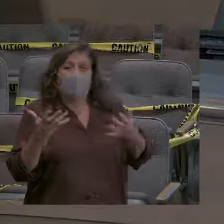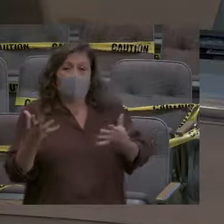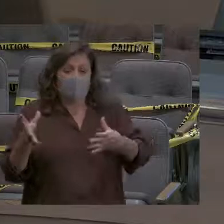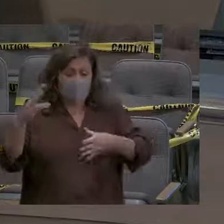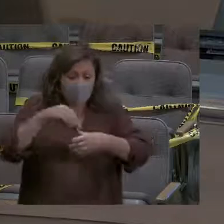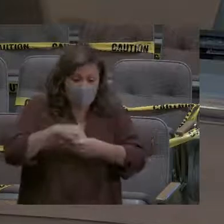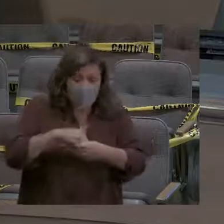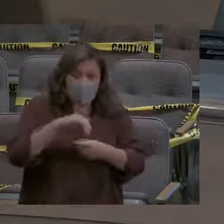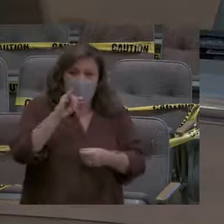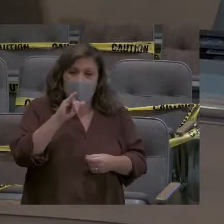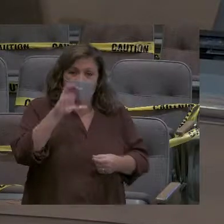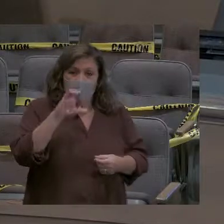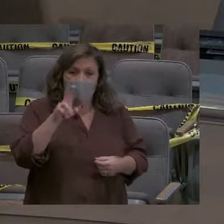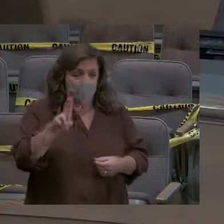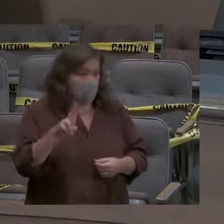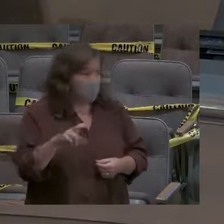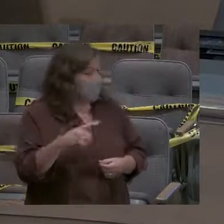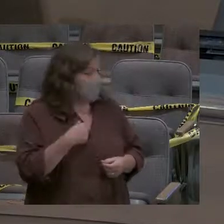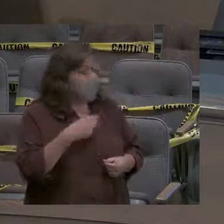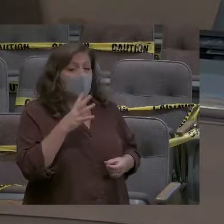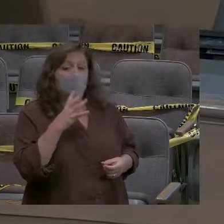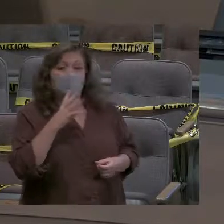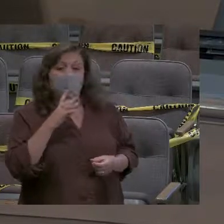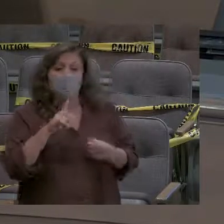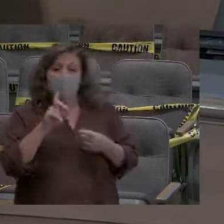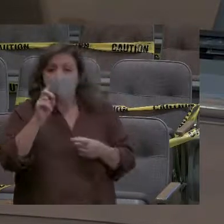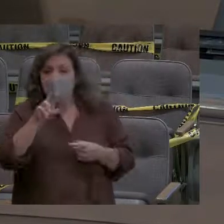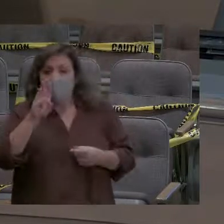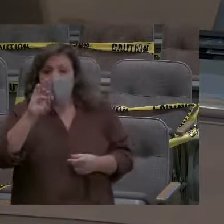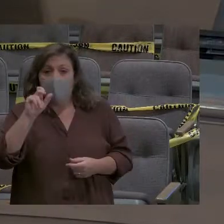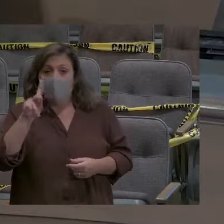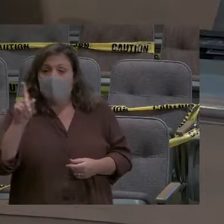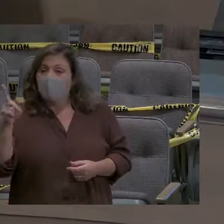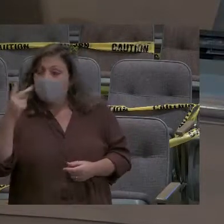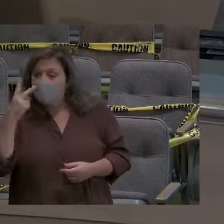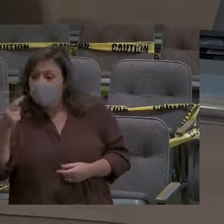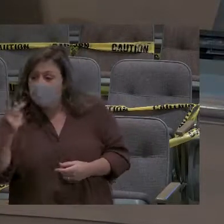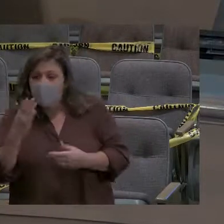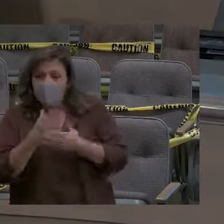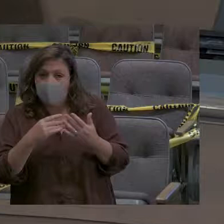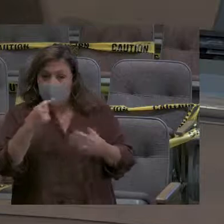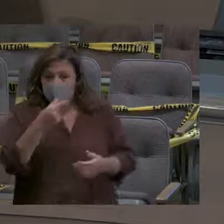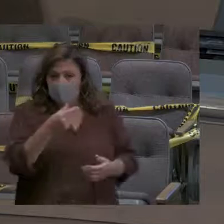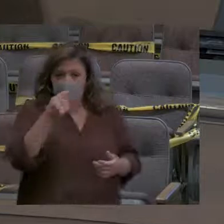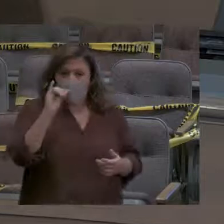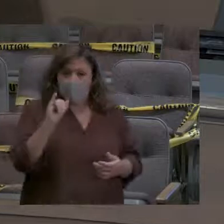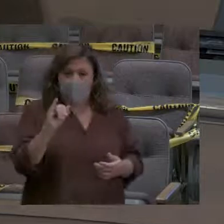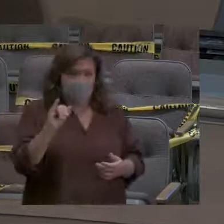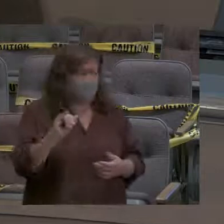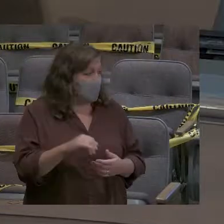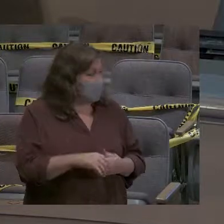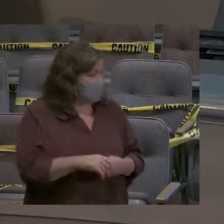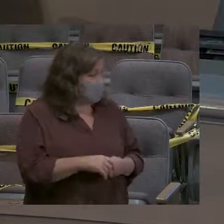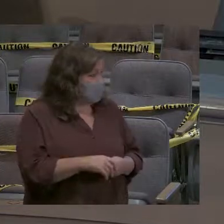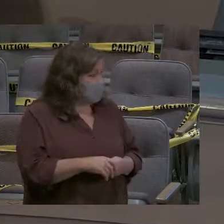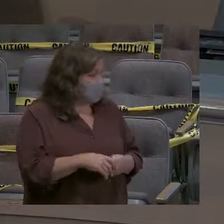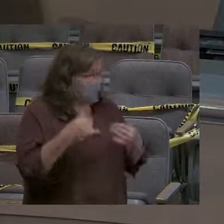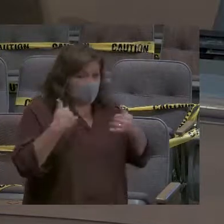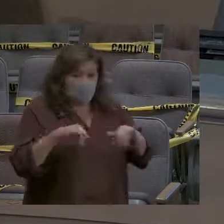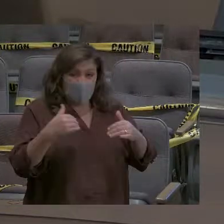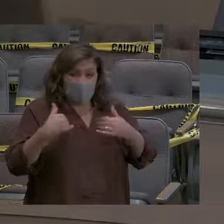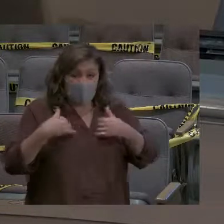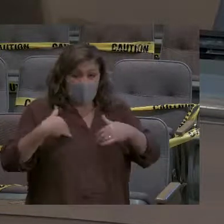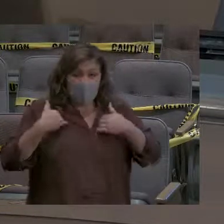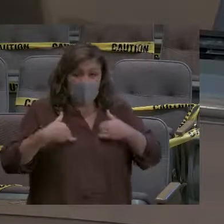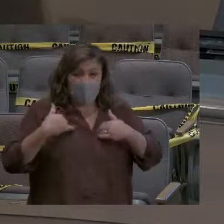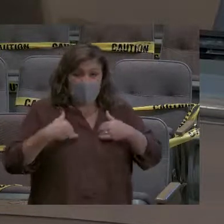know I spoke to Dr. Black not too long ago, and he was saying that he was seeing more GI symptoms. Are we still having lung issues, or what